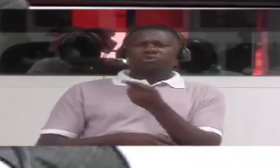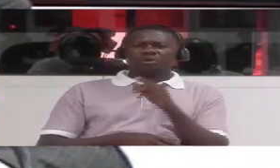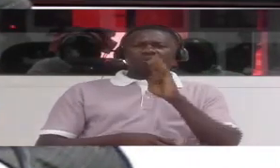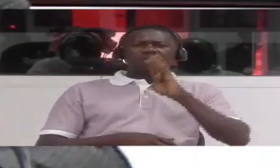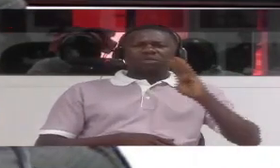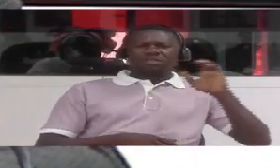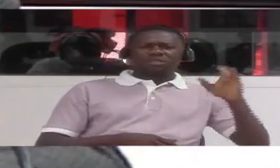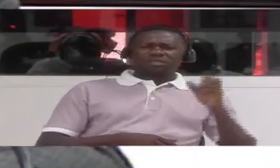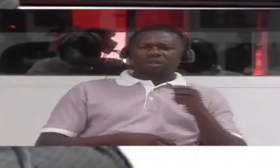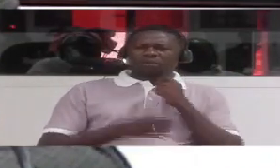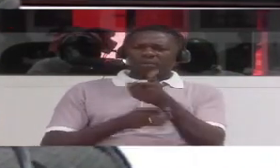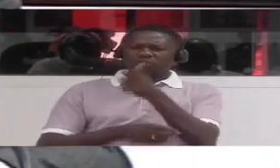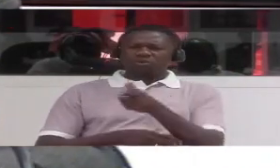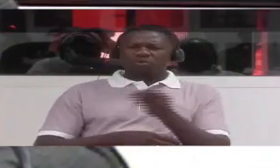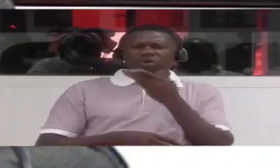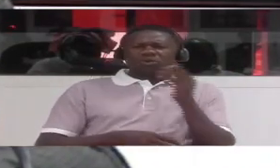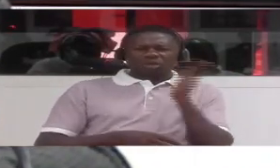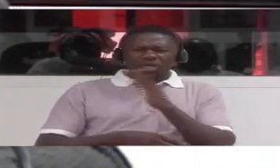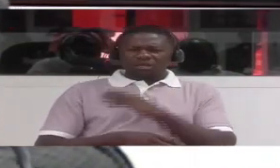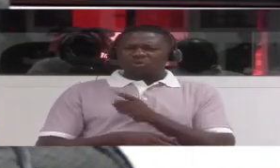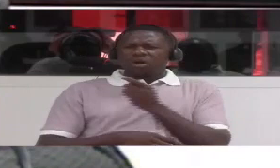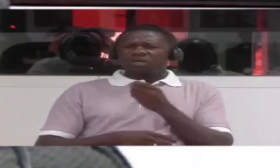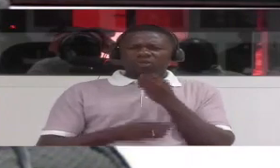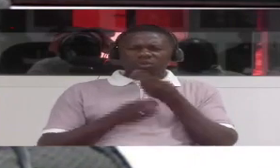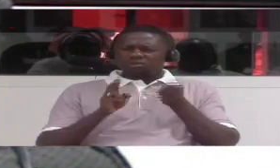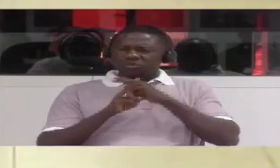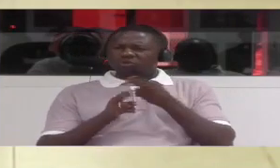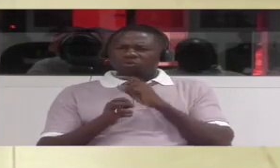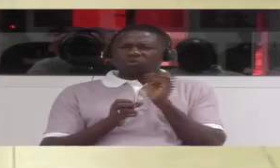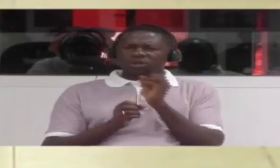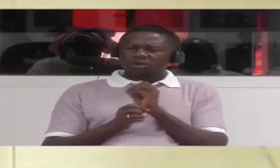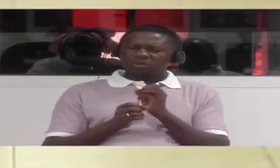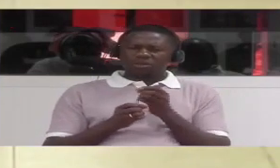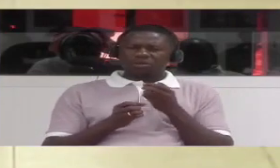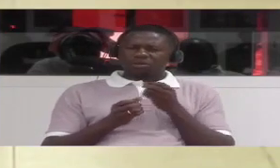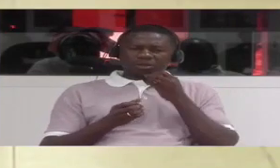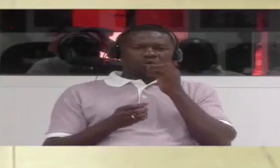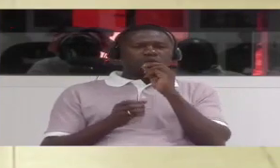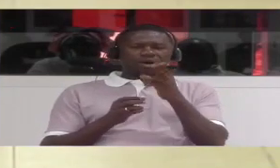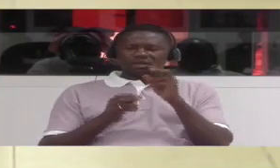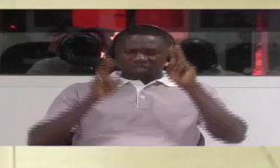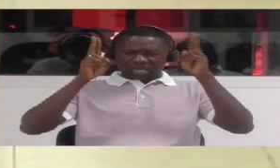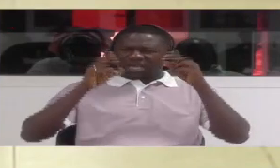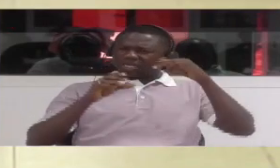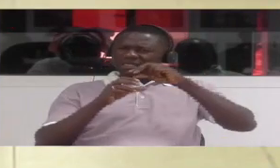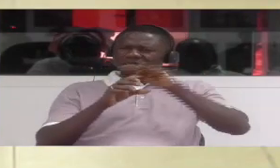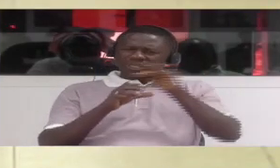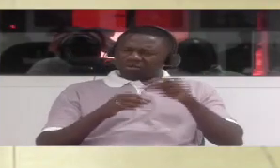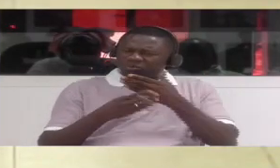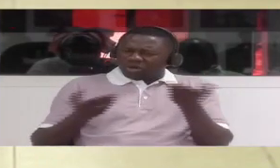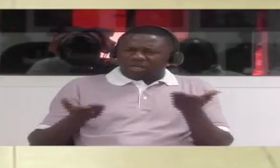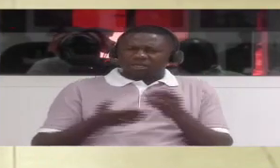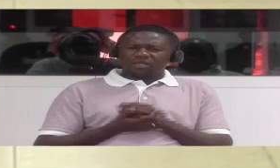do you lie? Why can't you make a report without mentioning Jamme? Those were the questions they were asking. And I didn't have any answer because I had no